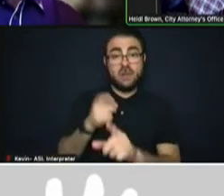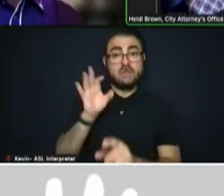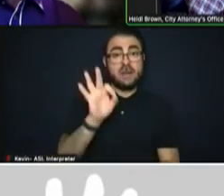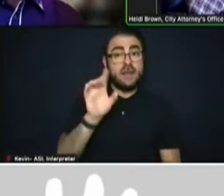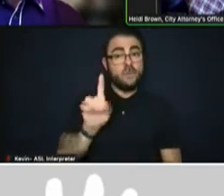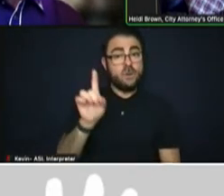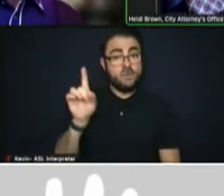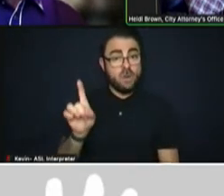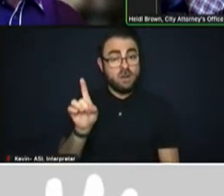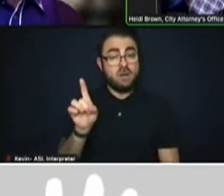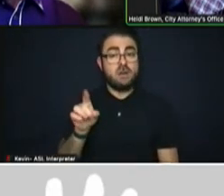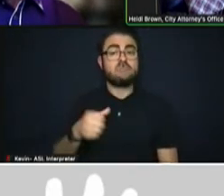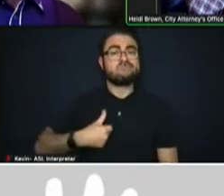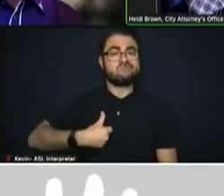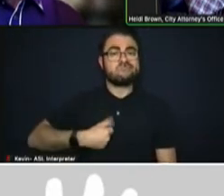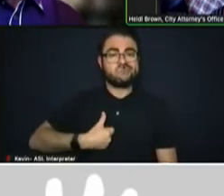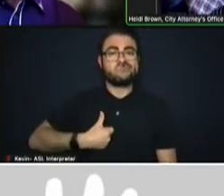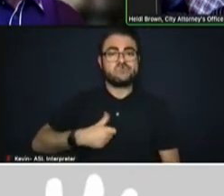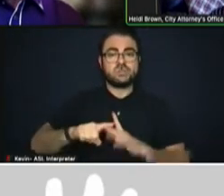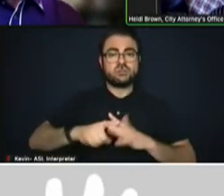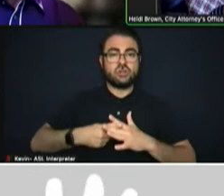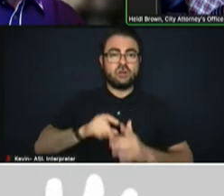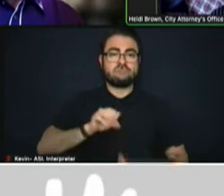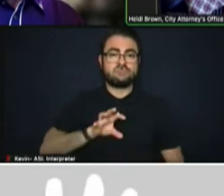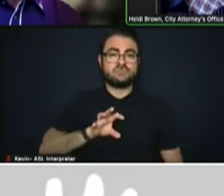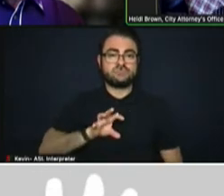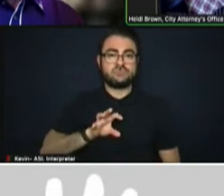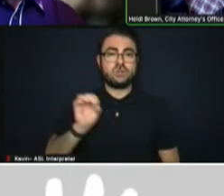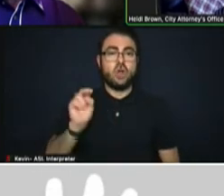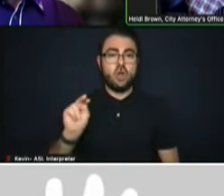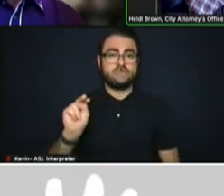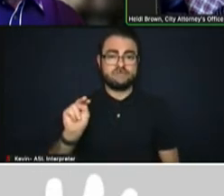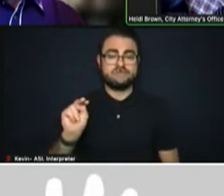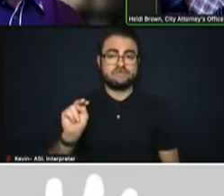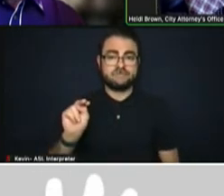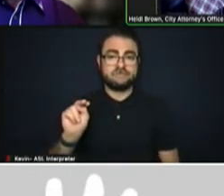need to turn on their cameras. The second